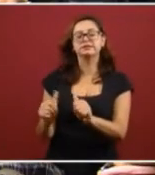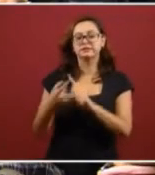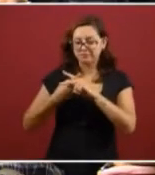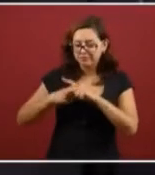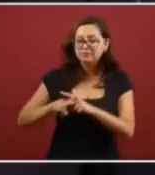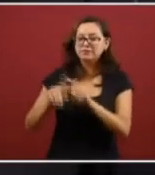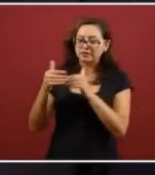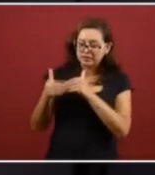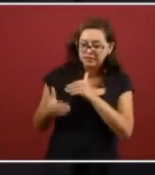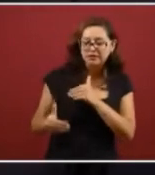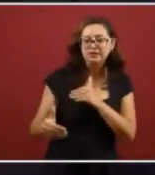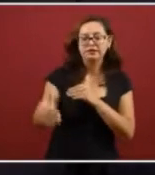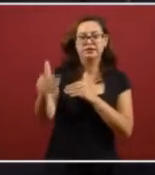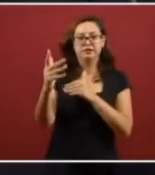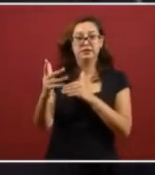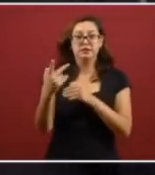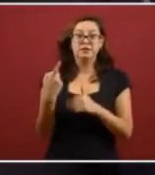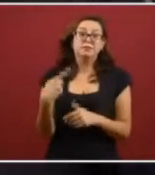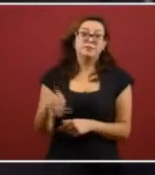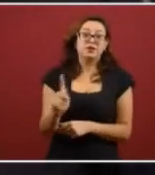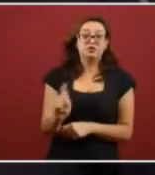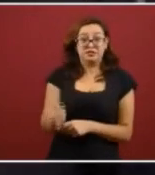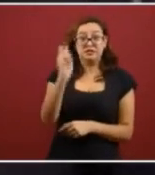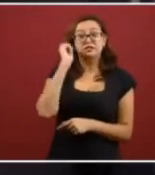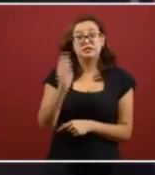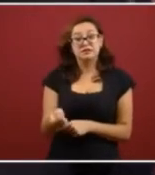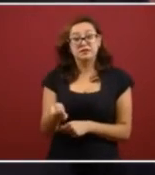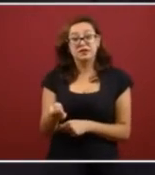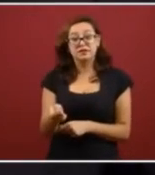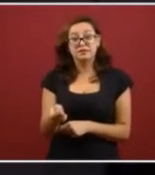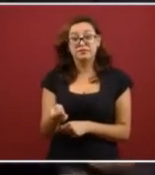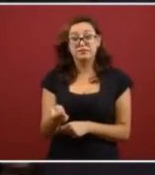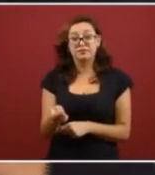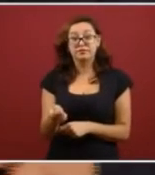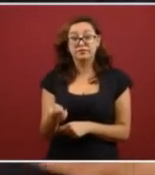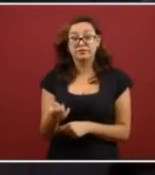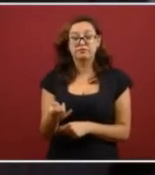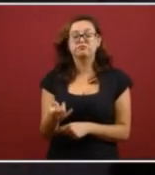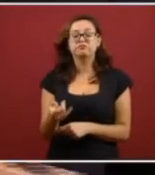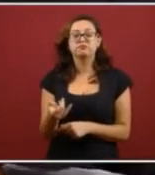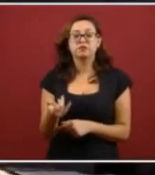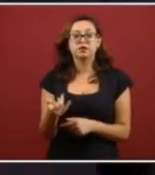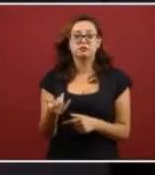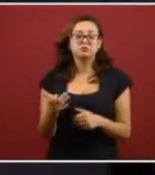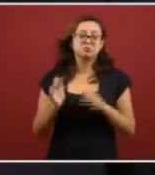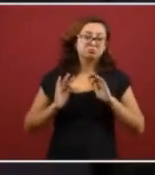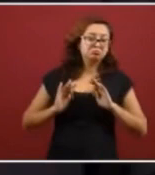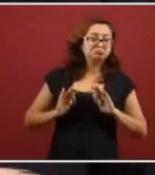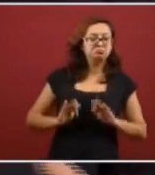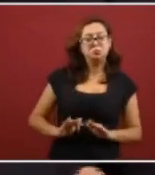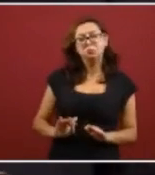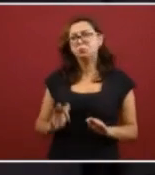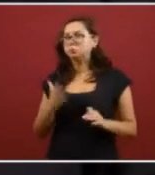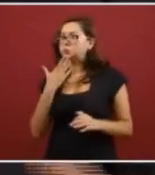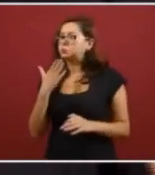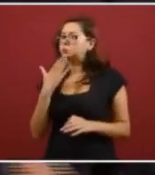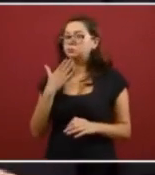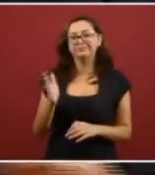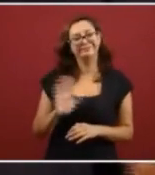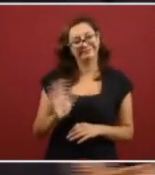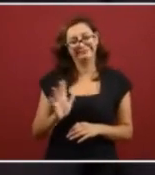transformation. Pero eso no significa but this does not mean que no haya, movimientos, that there aren't any